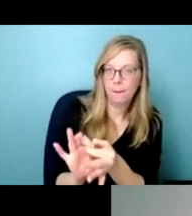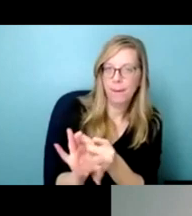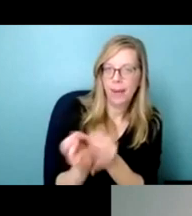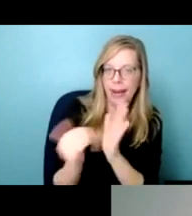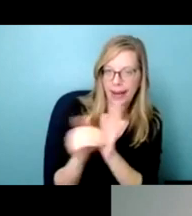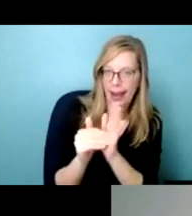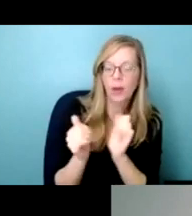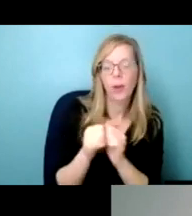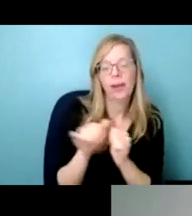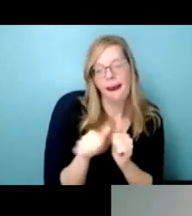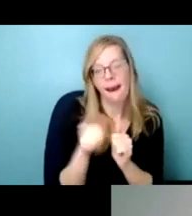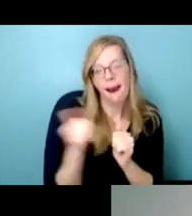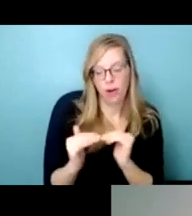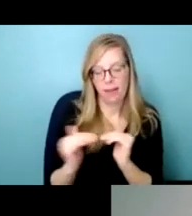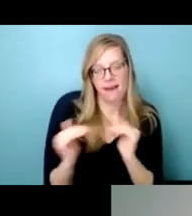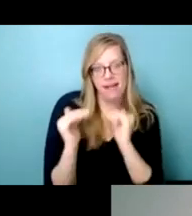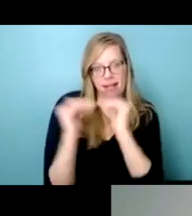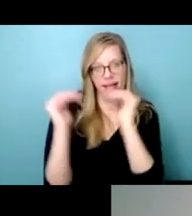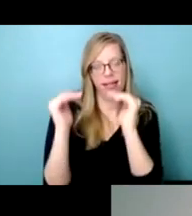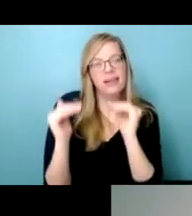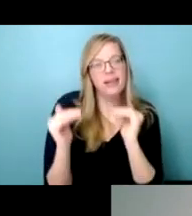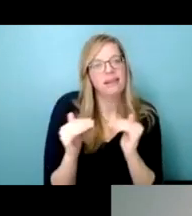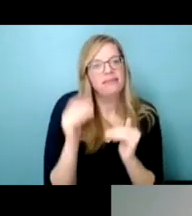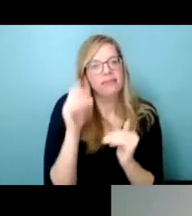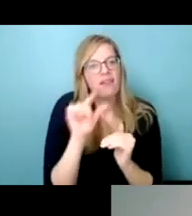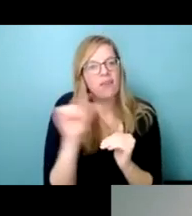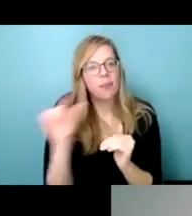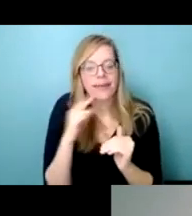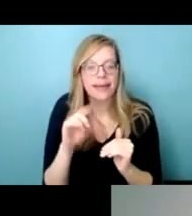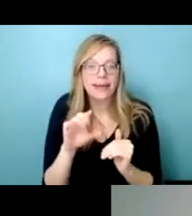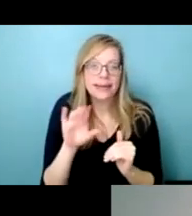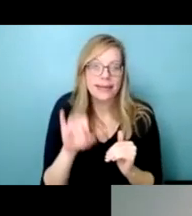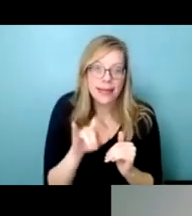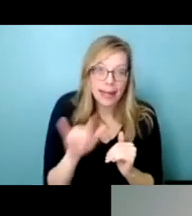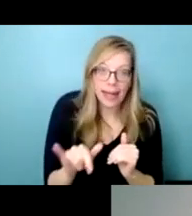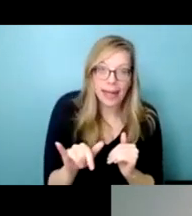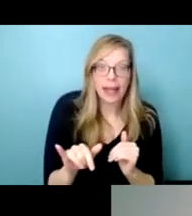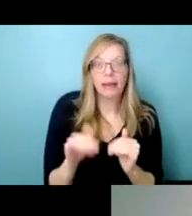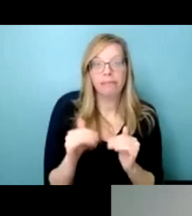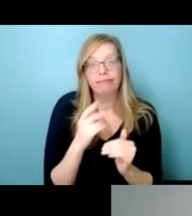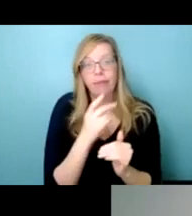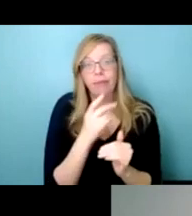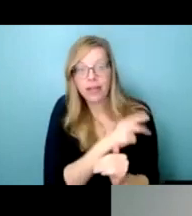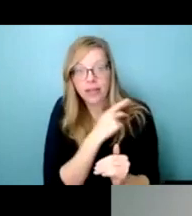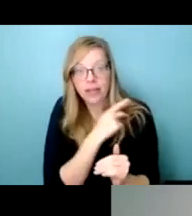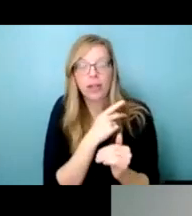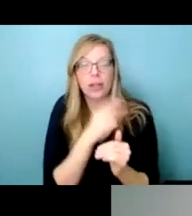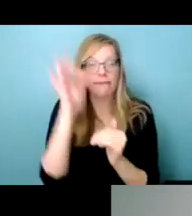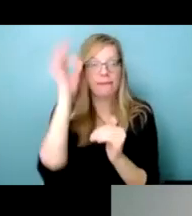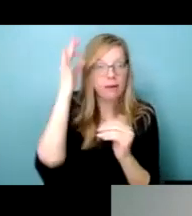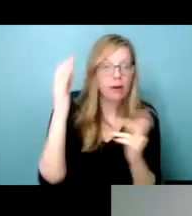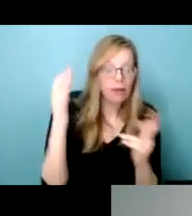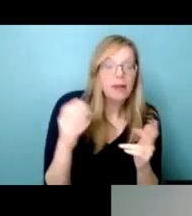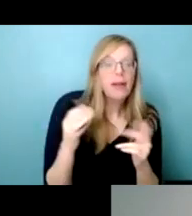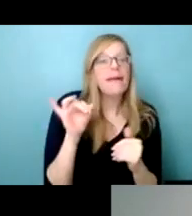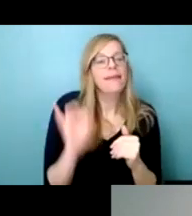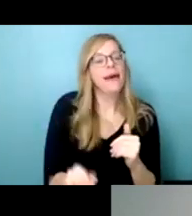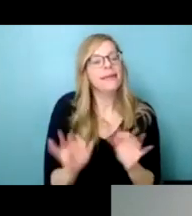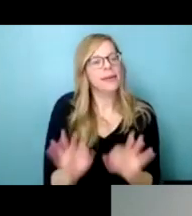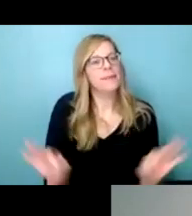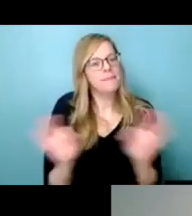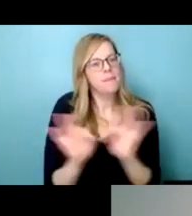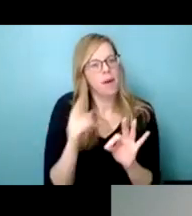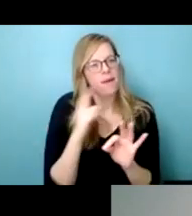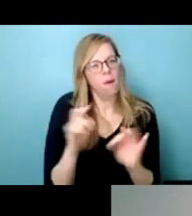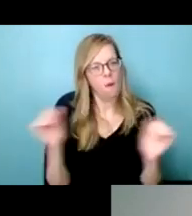other levels of government, the city and the province here, because it's important for everyone to engage